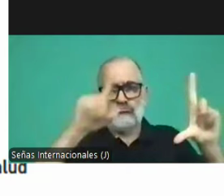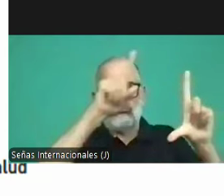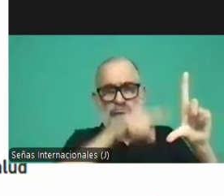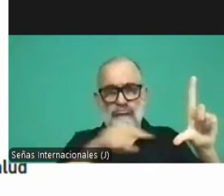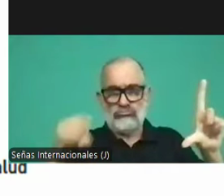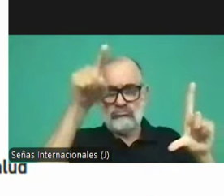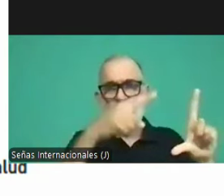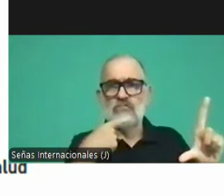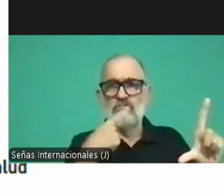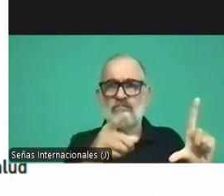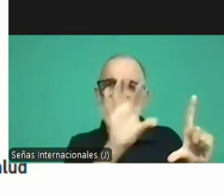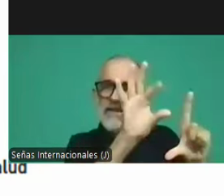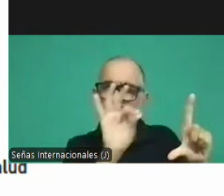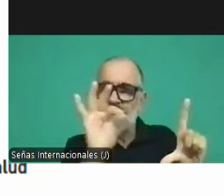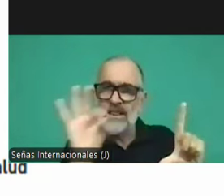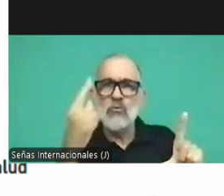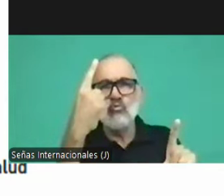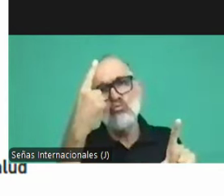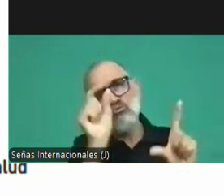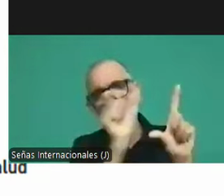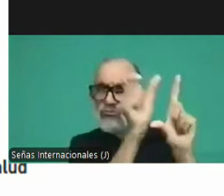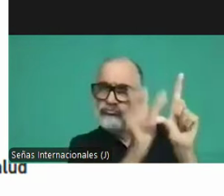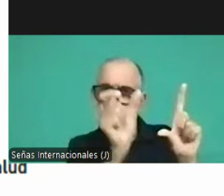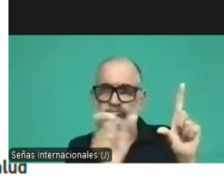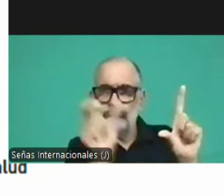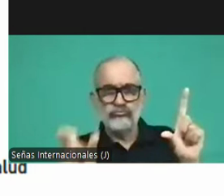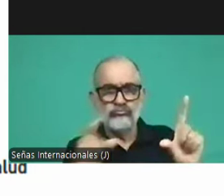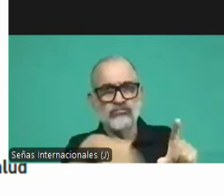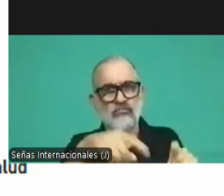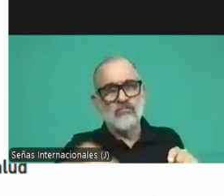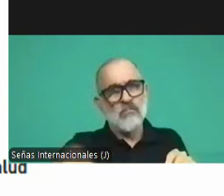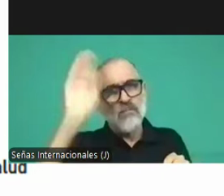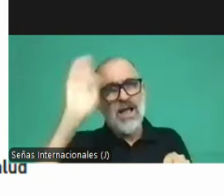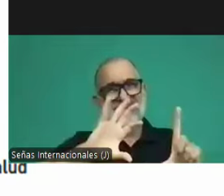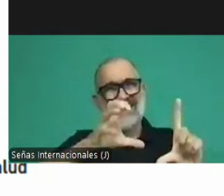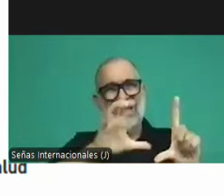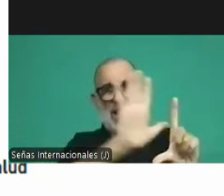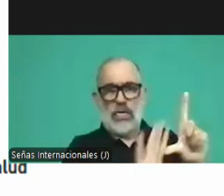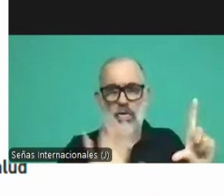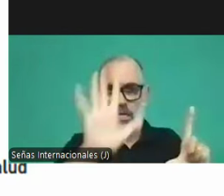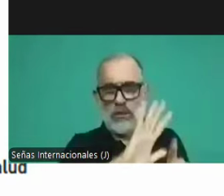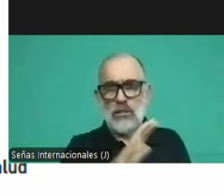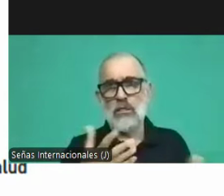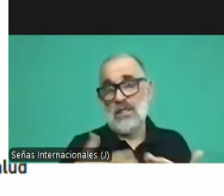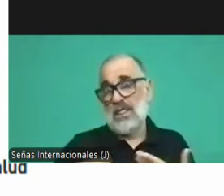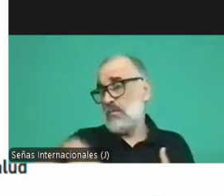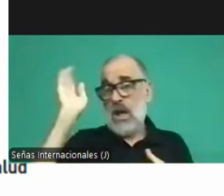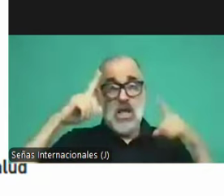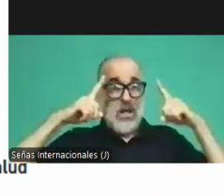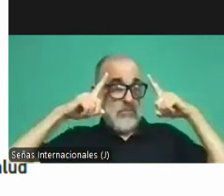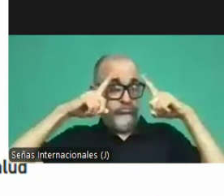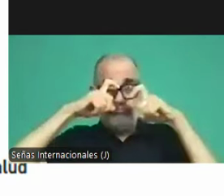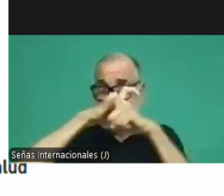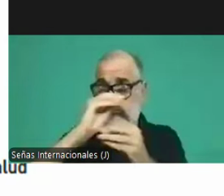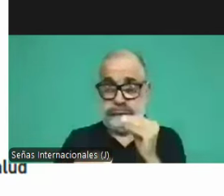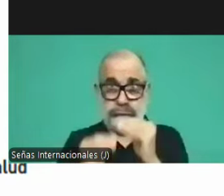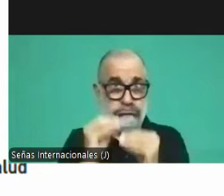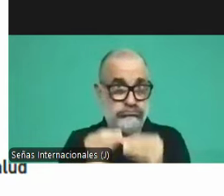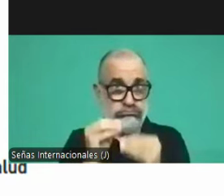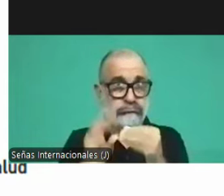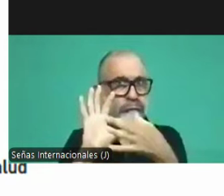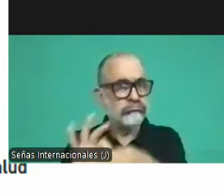es selected one of the crítico en la components which is región, que critical es in the cada vez region más crítico. and which is more Se critical every relaciona time, con el and gasto it de relates to medicamento. El gasto